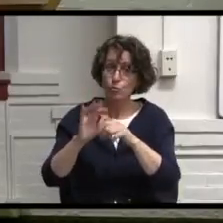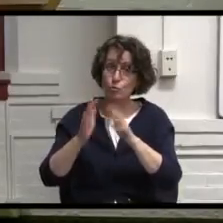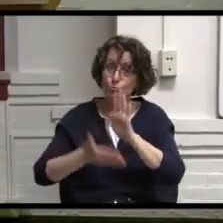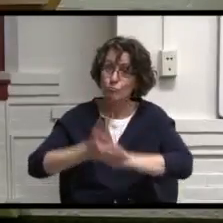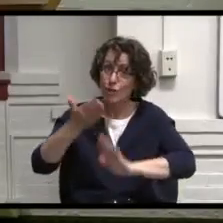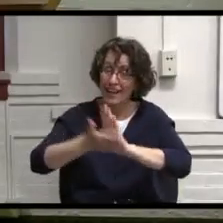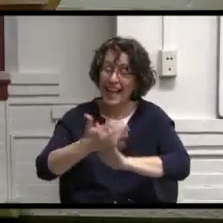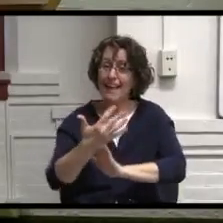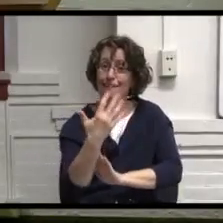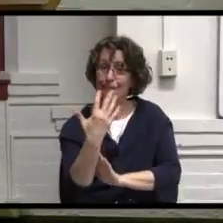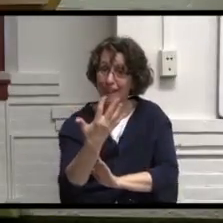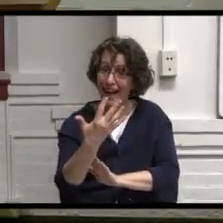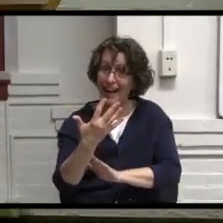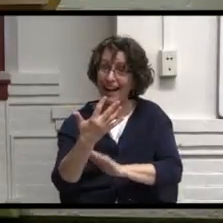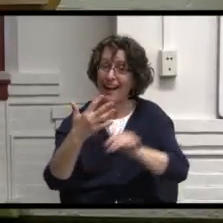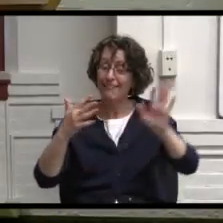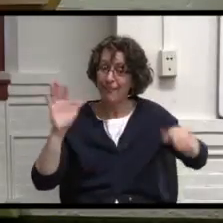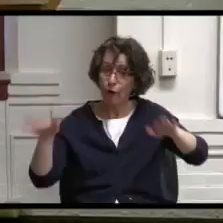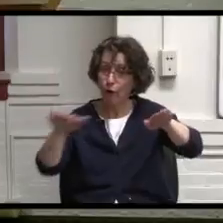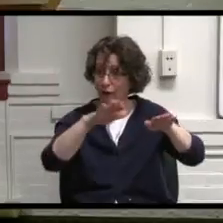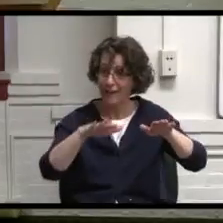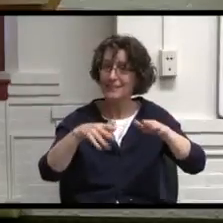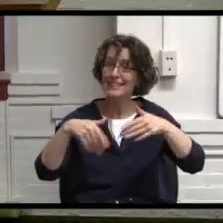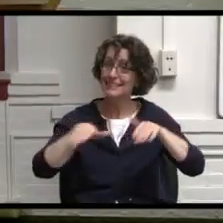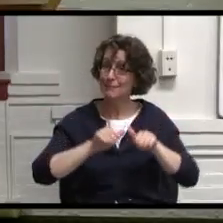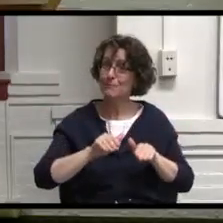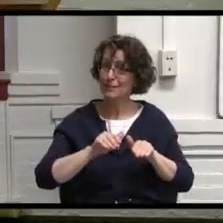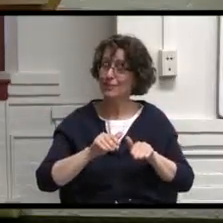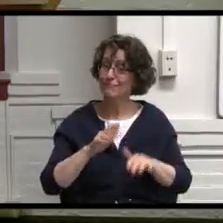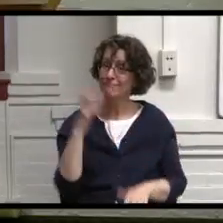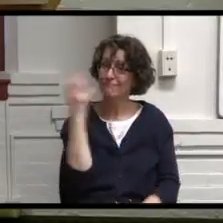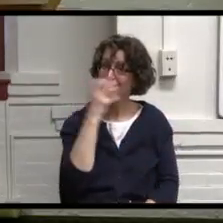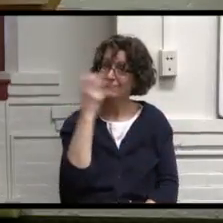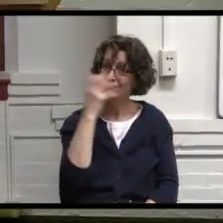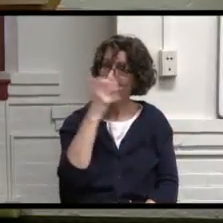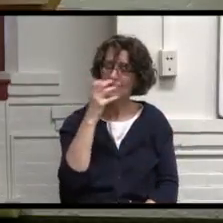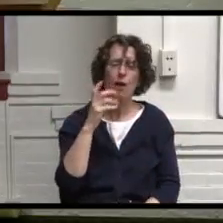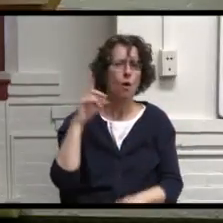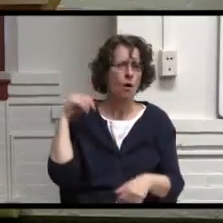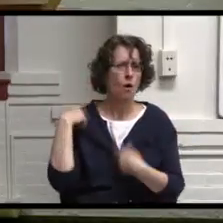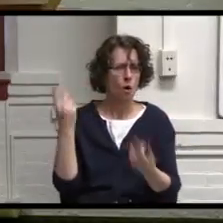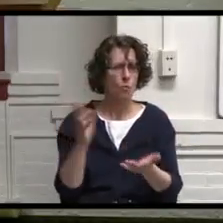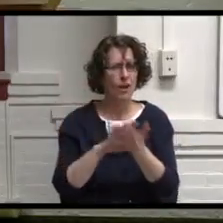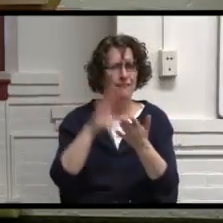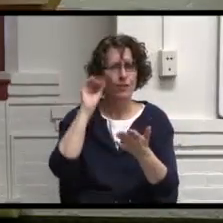cemeteries. Since then, we've come a long way.